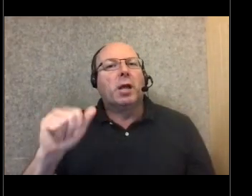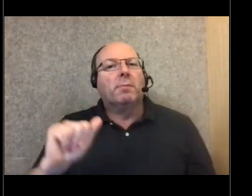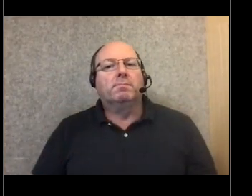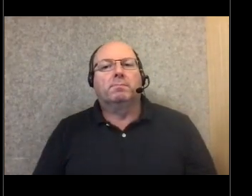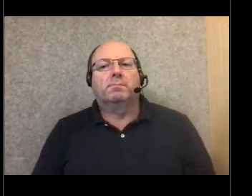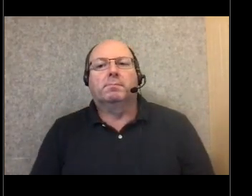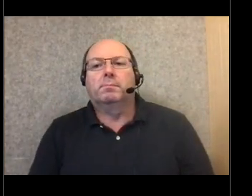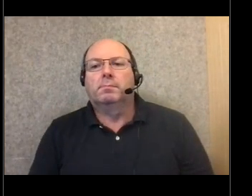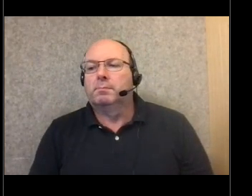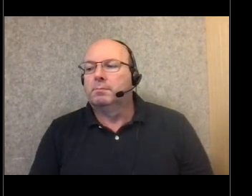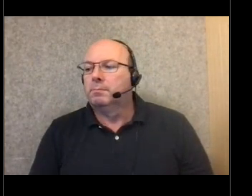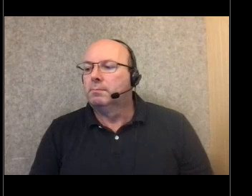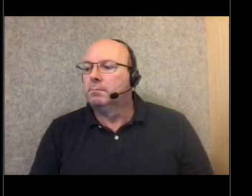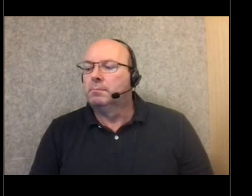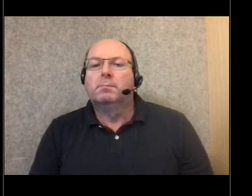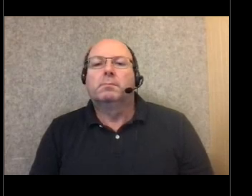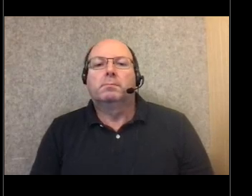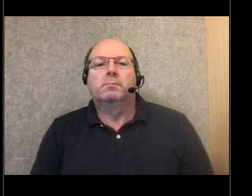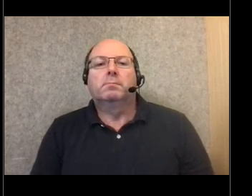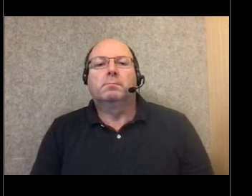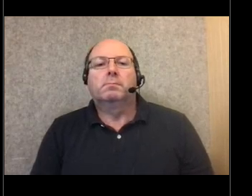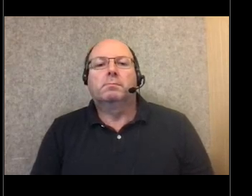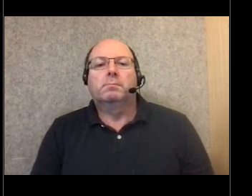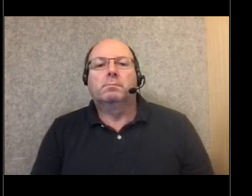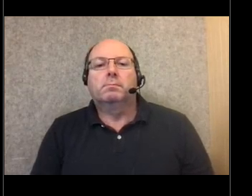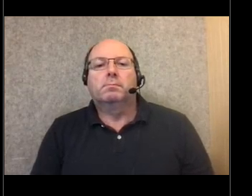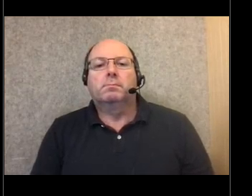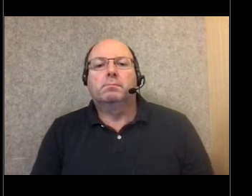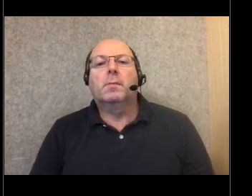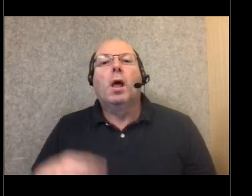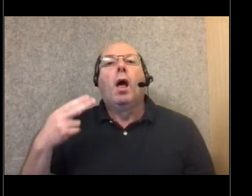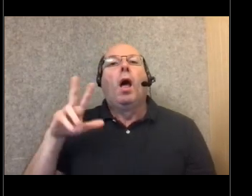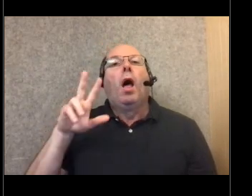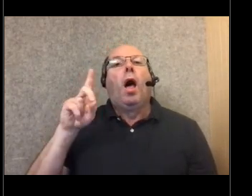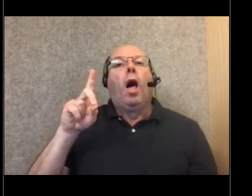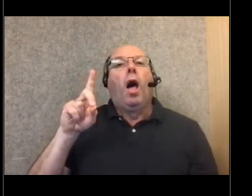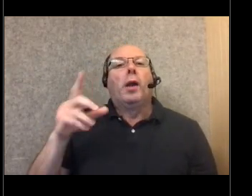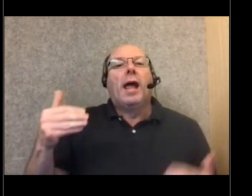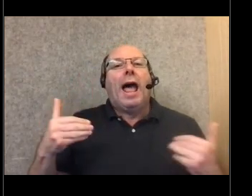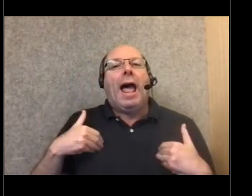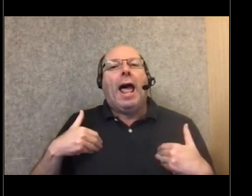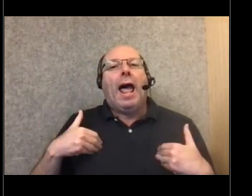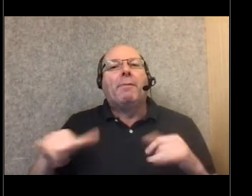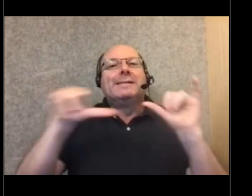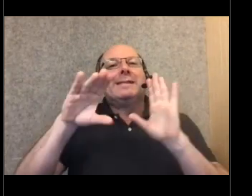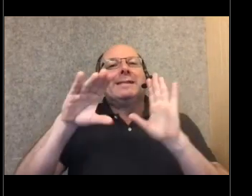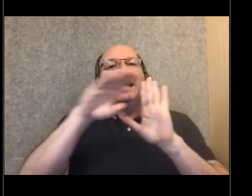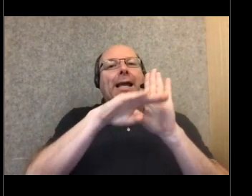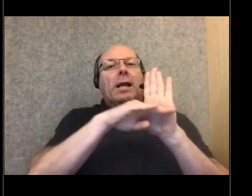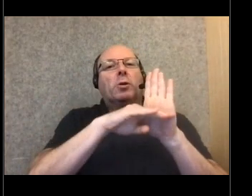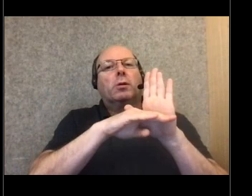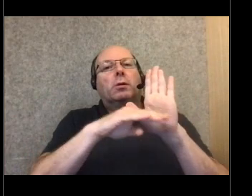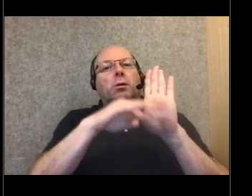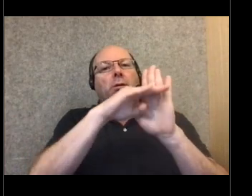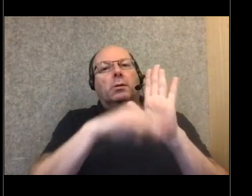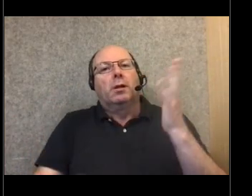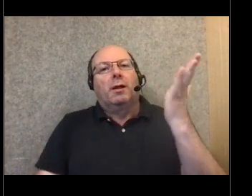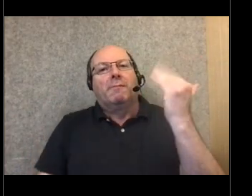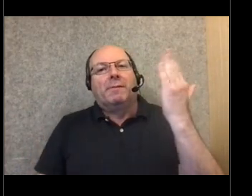There are 15 standards that HUD has identified as safe harbors.